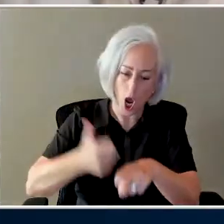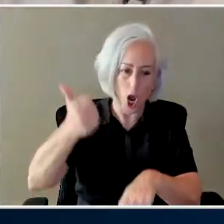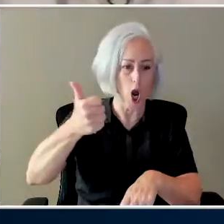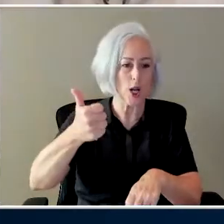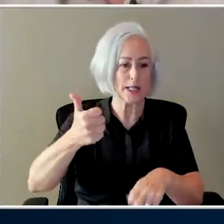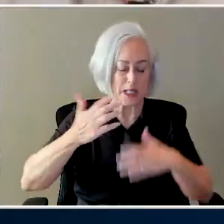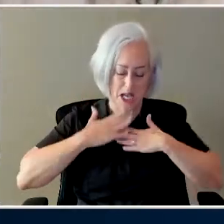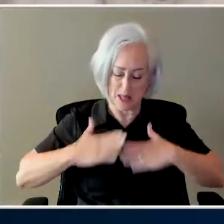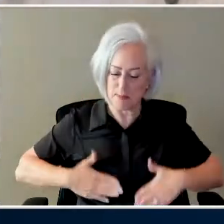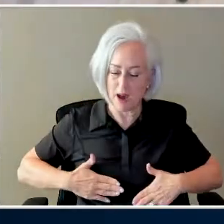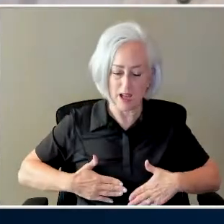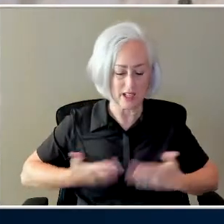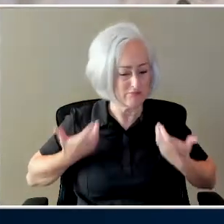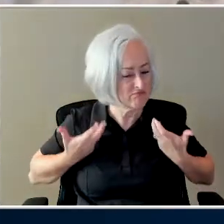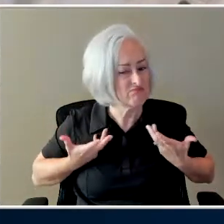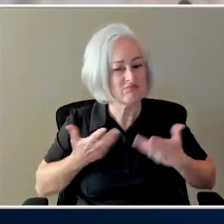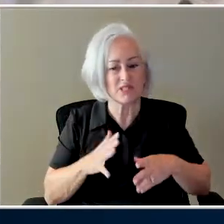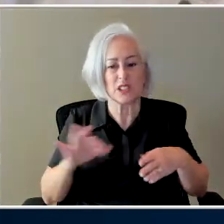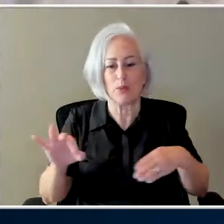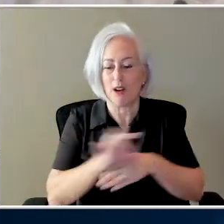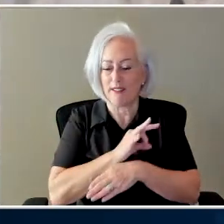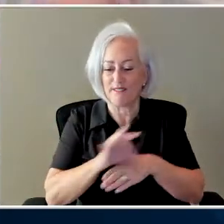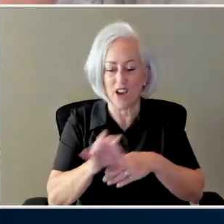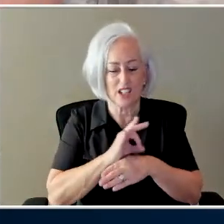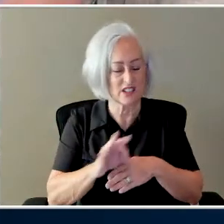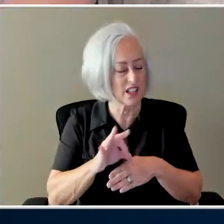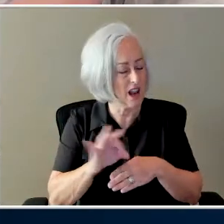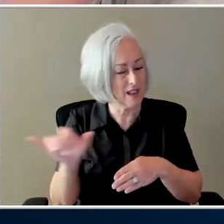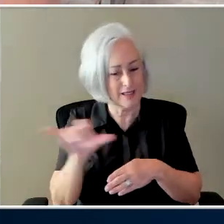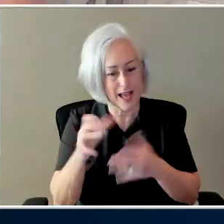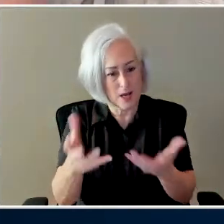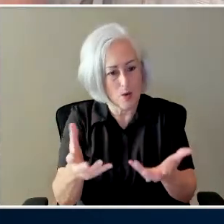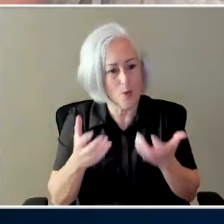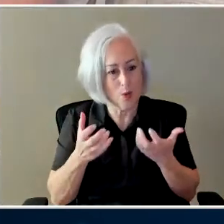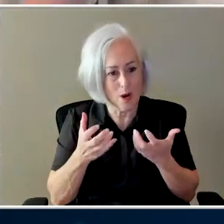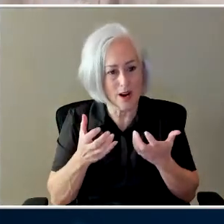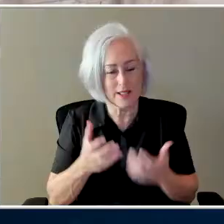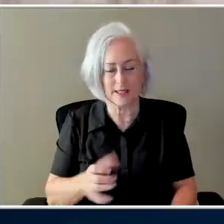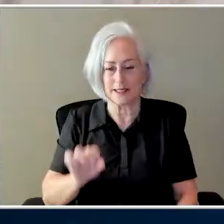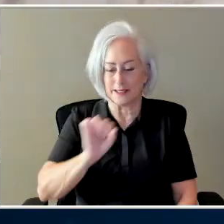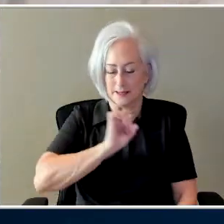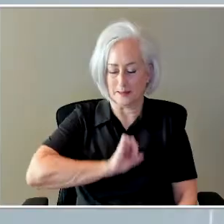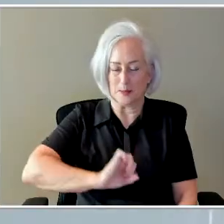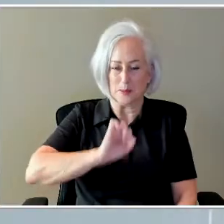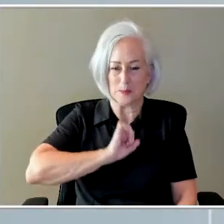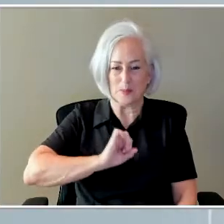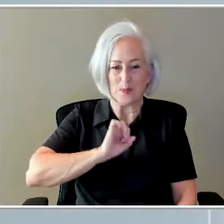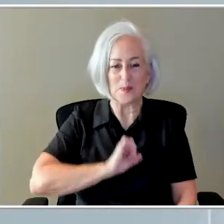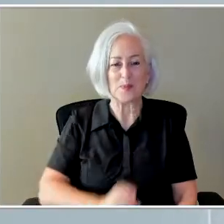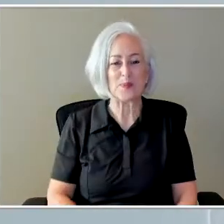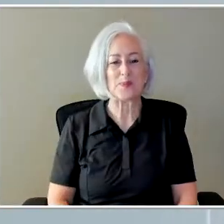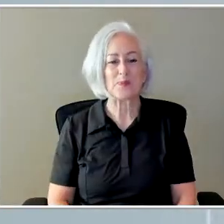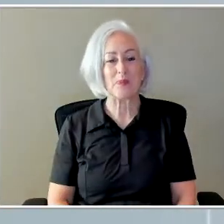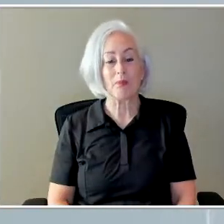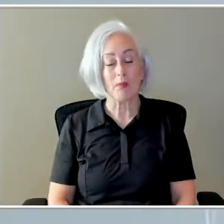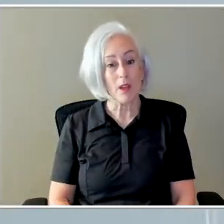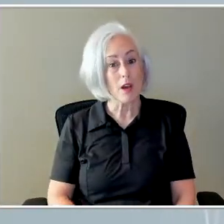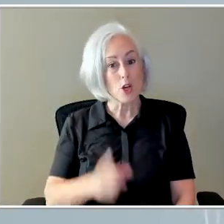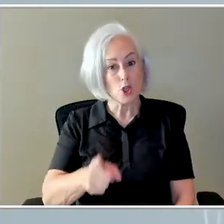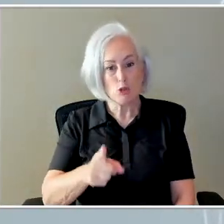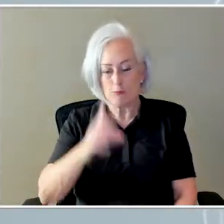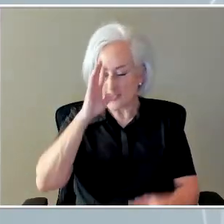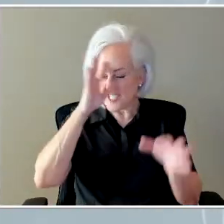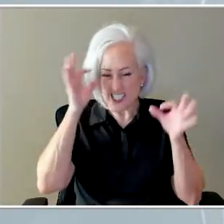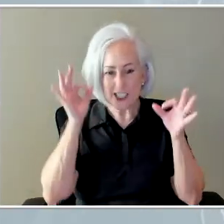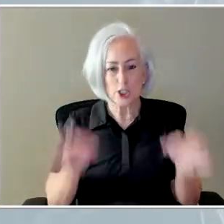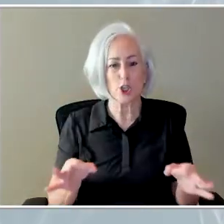it to. Yeah, So. just frustrating. But you were determined, and you've shared with us that